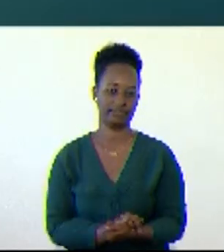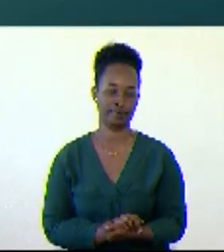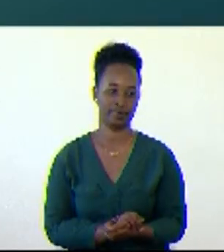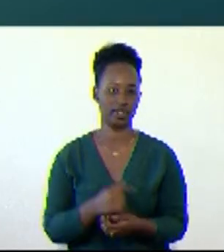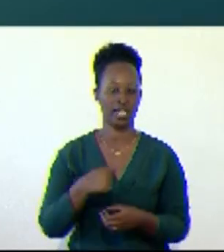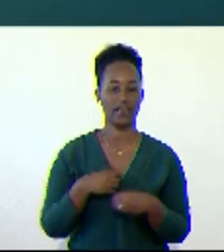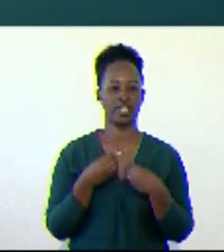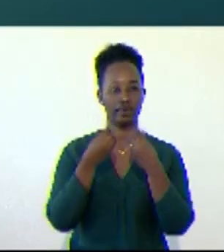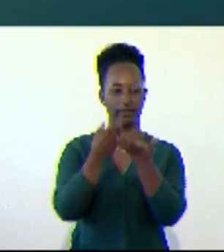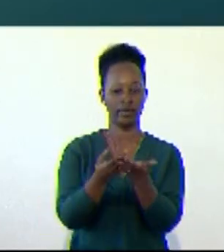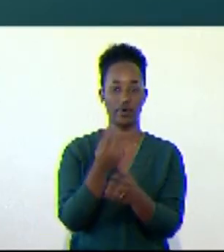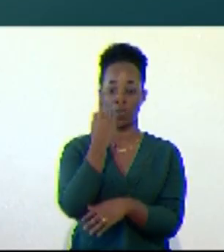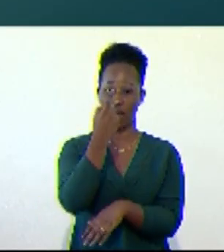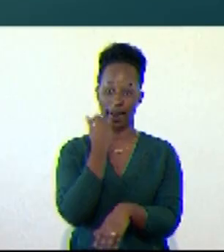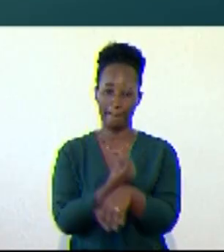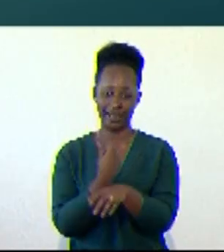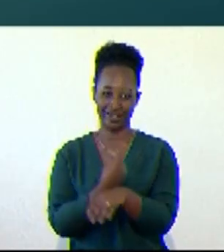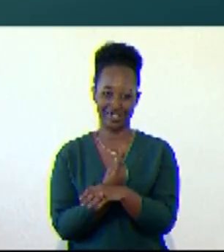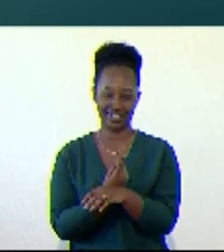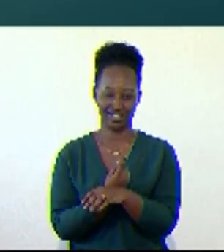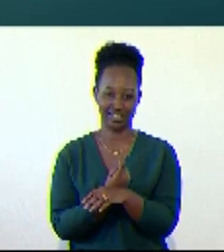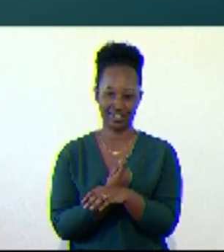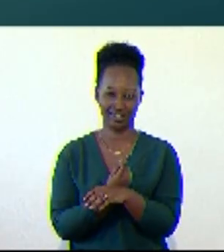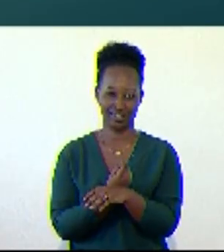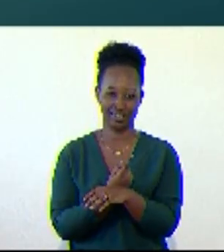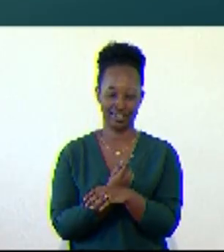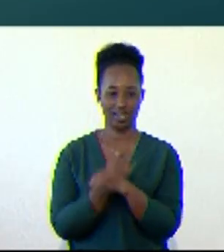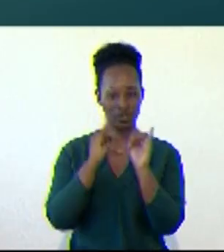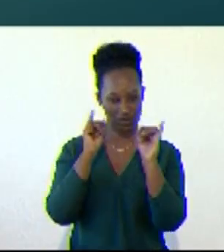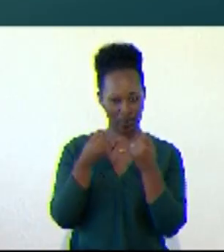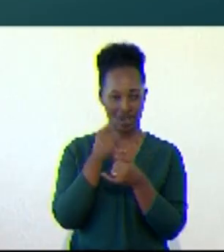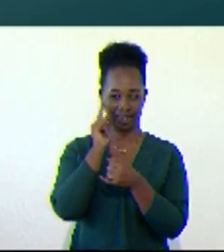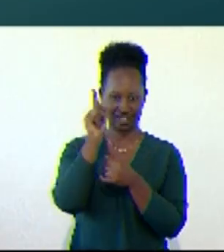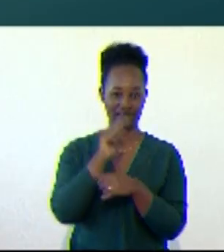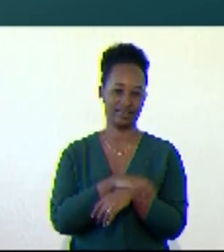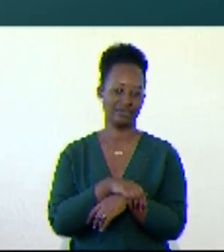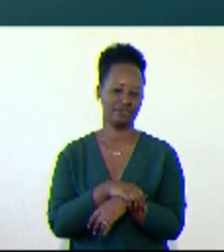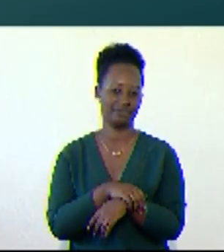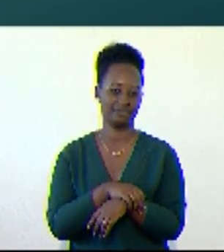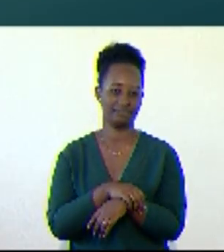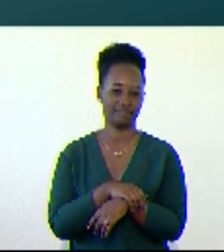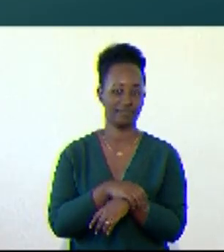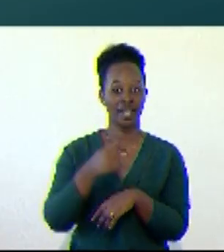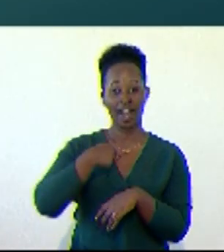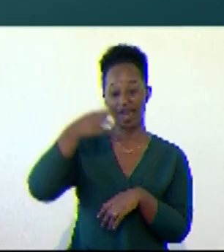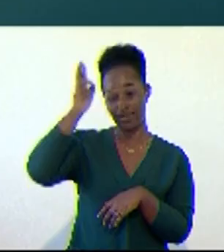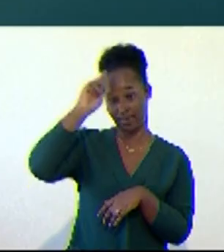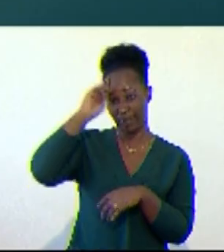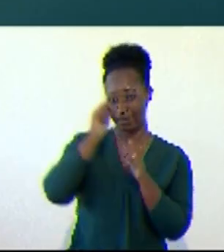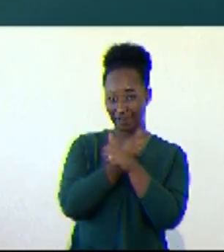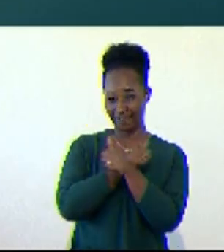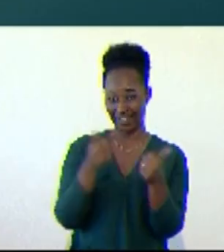I'll give you 1 minute to try that one. I remember it very